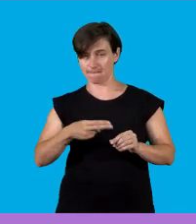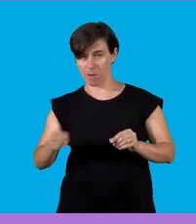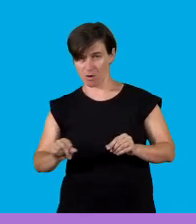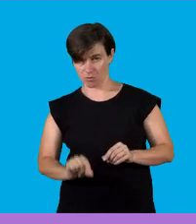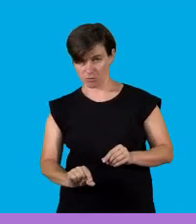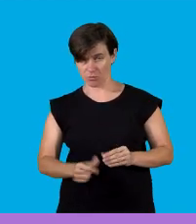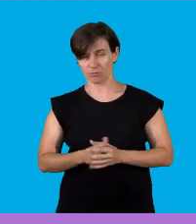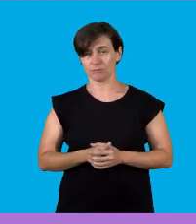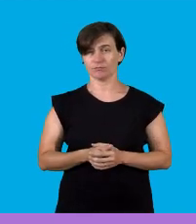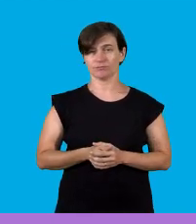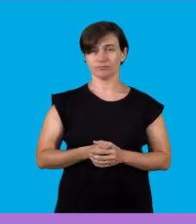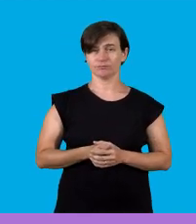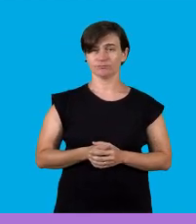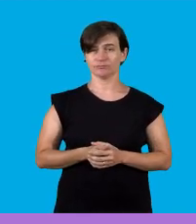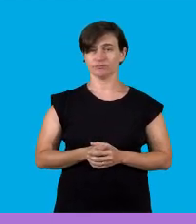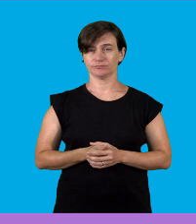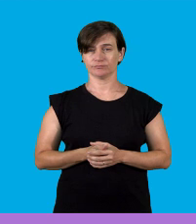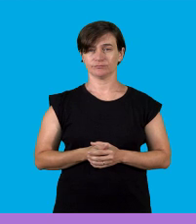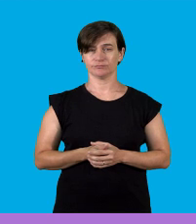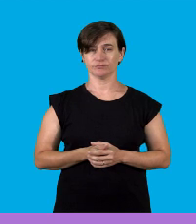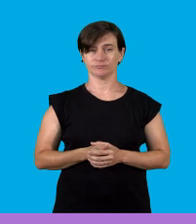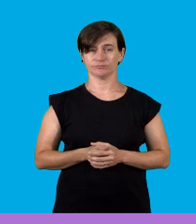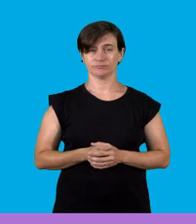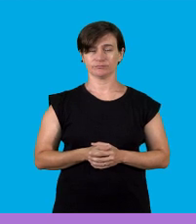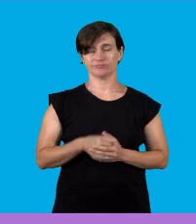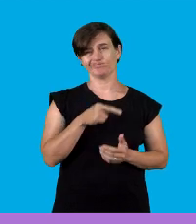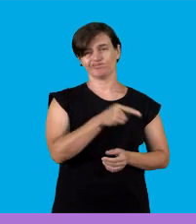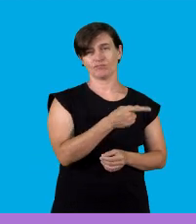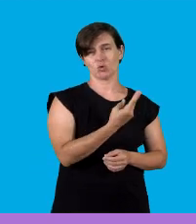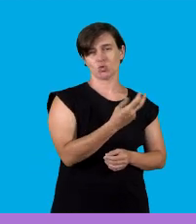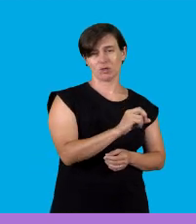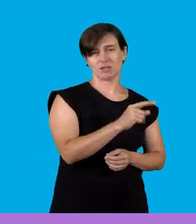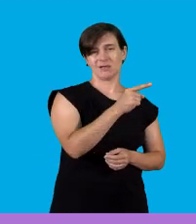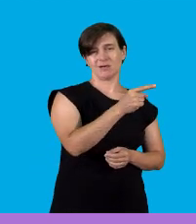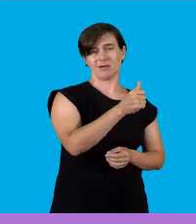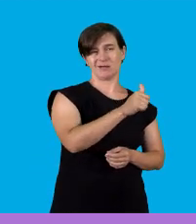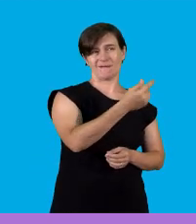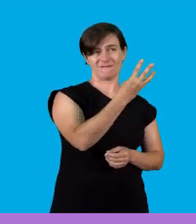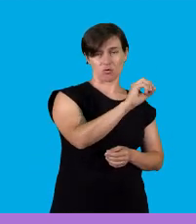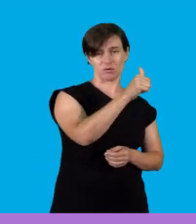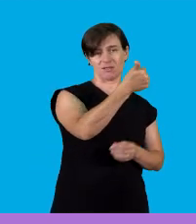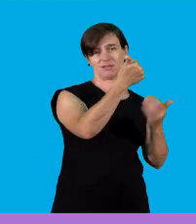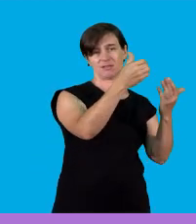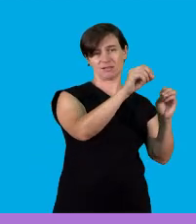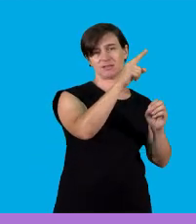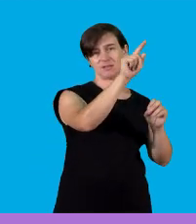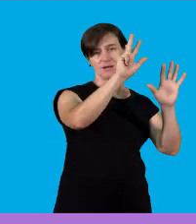our pounds, right? So here we can say 20,